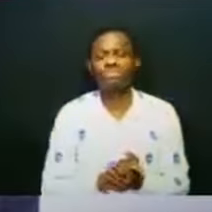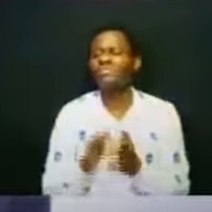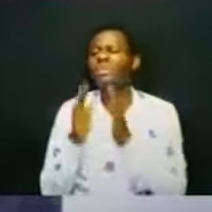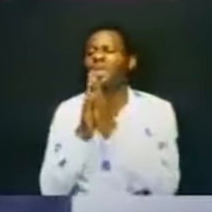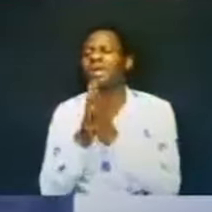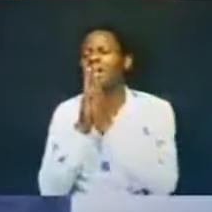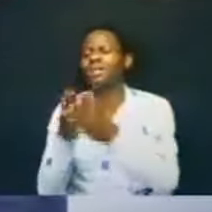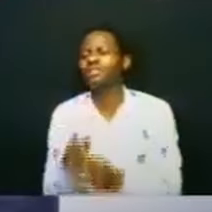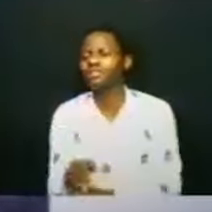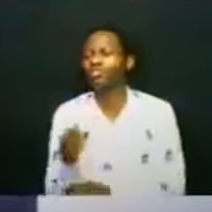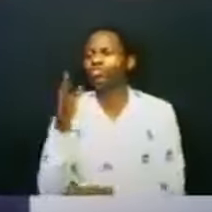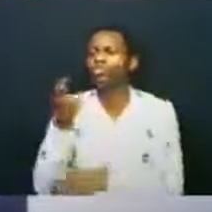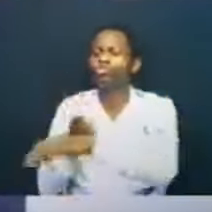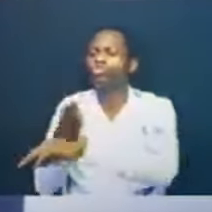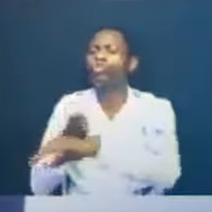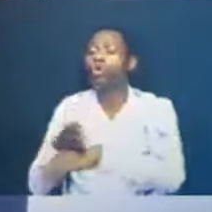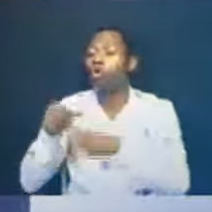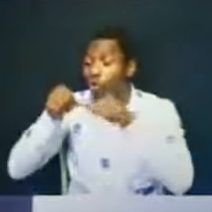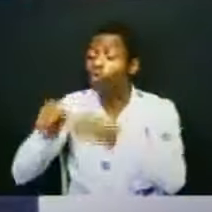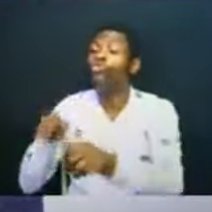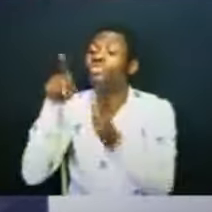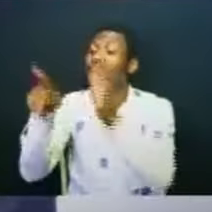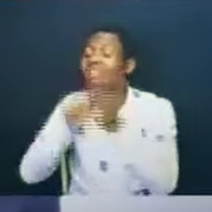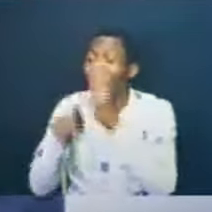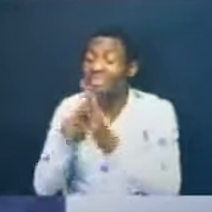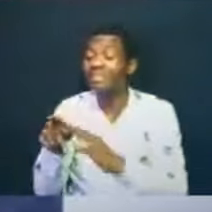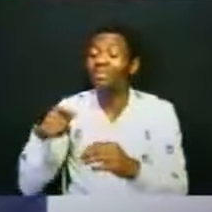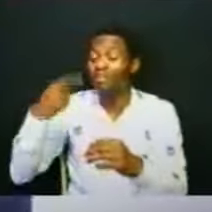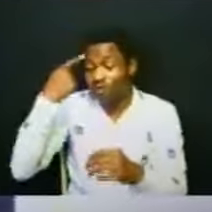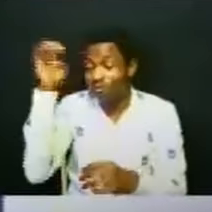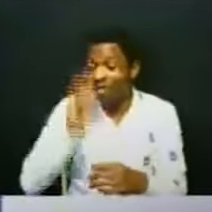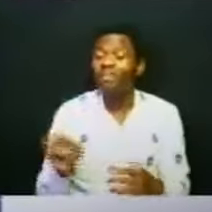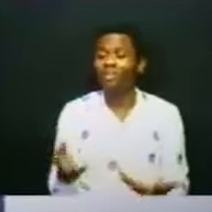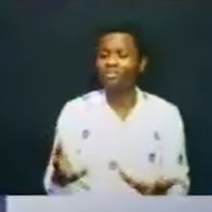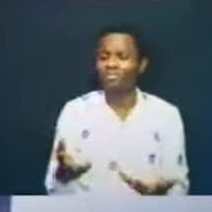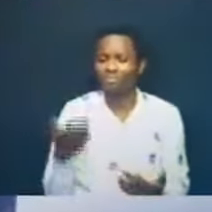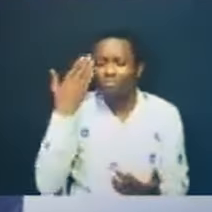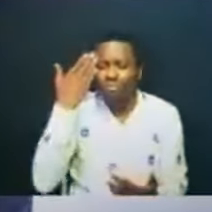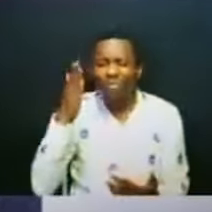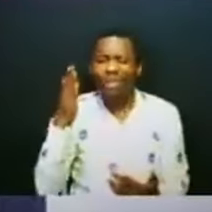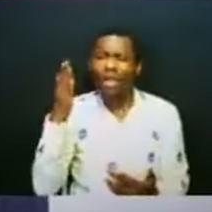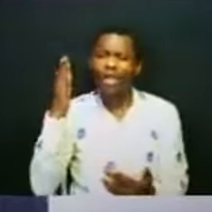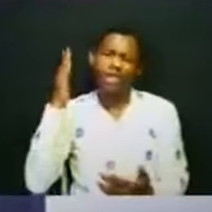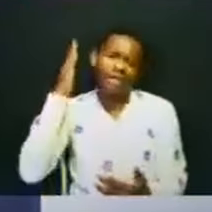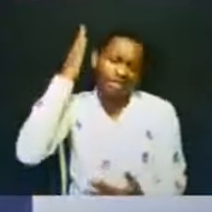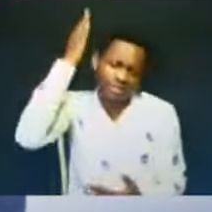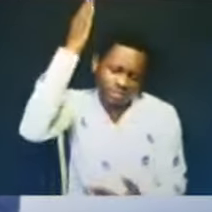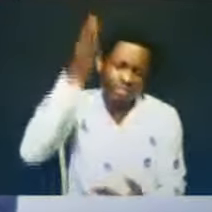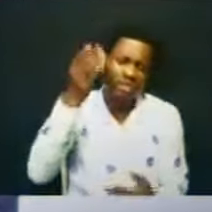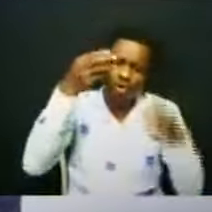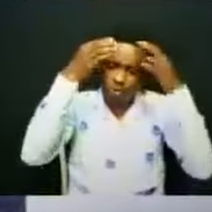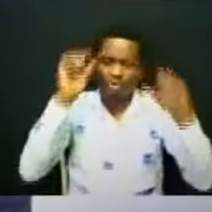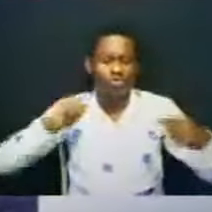devour forever? So in grante be koswa kus asaya dia. Don't you realize that this will end in bitterness?